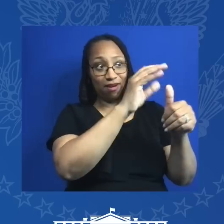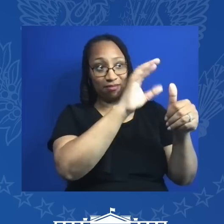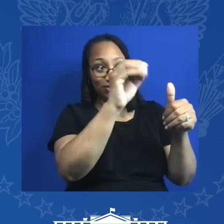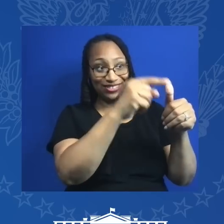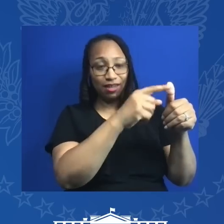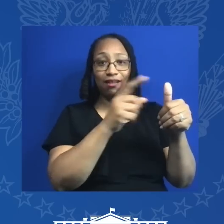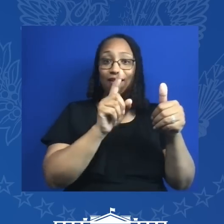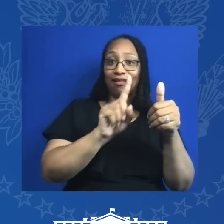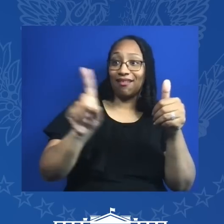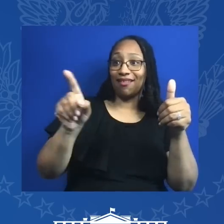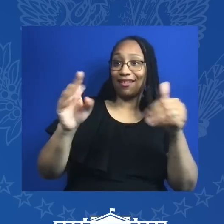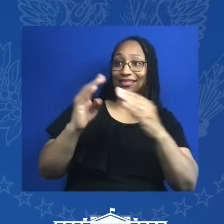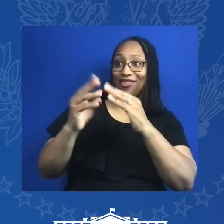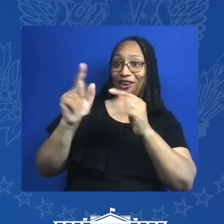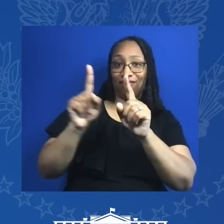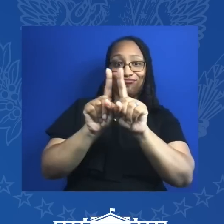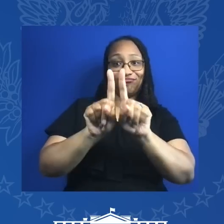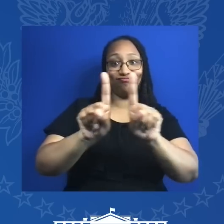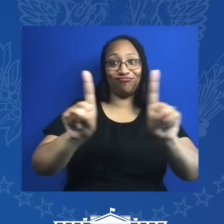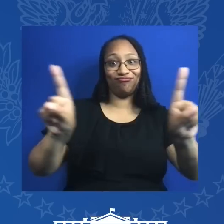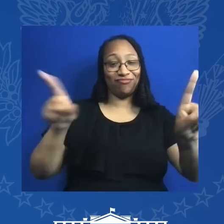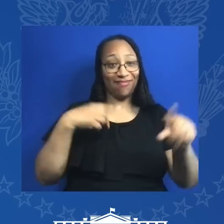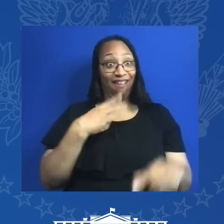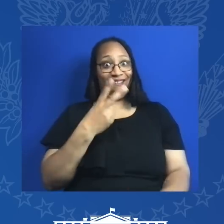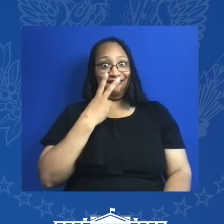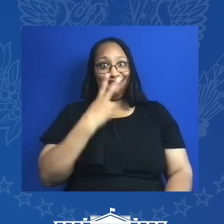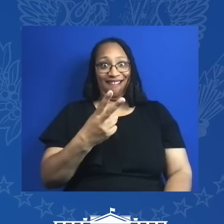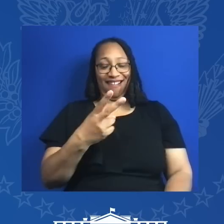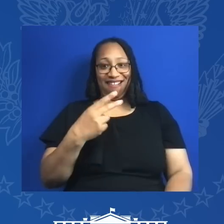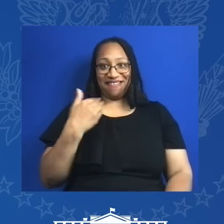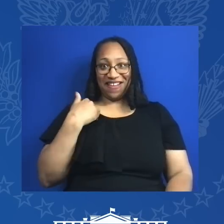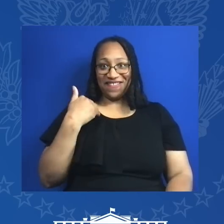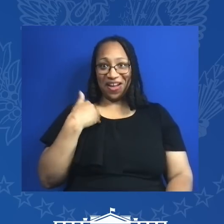back at me and said, it's simple. They love each other. It's simple.